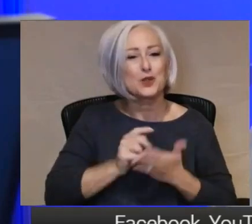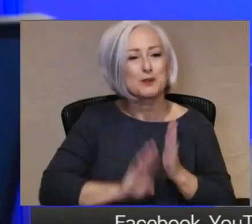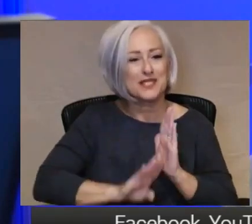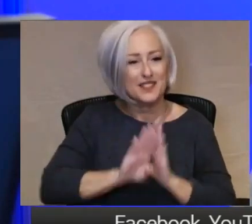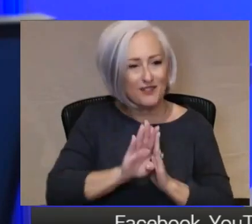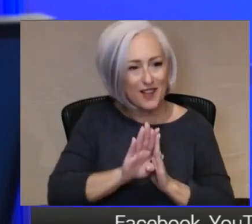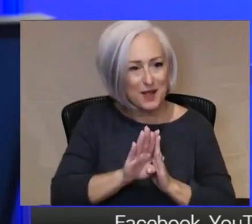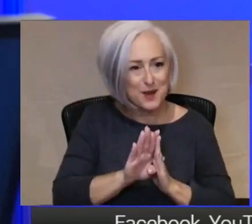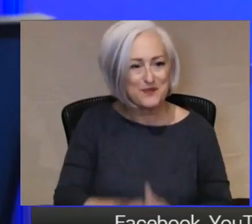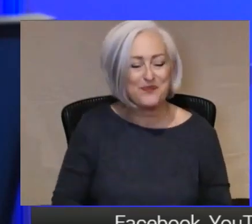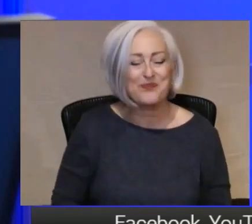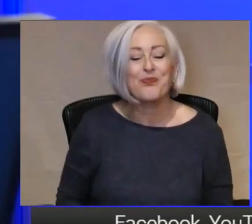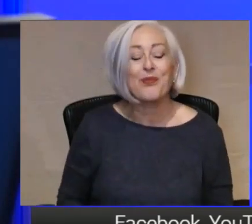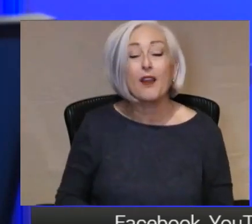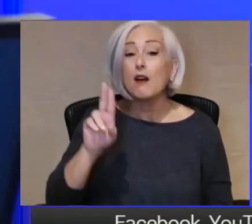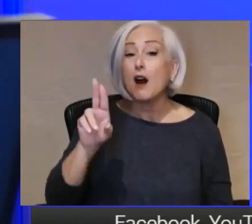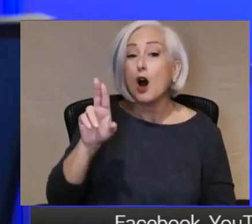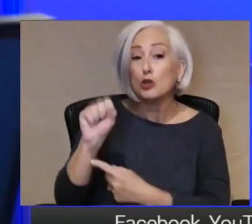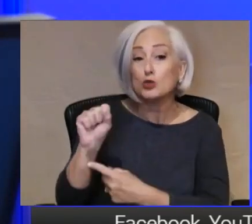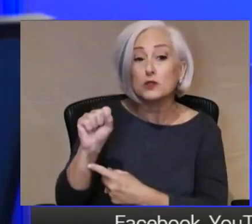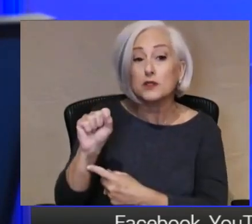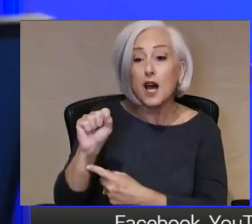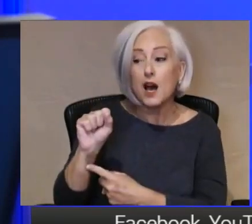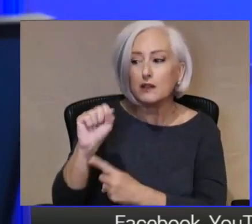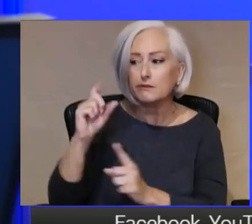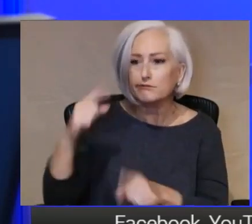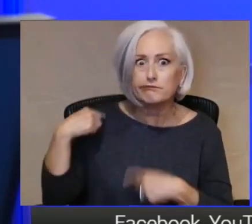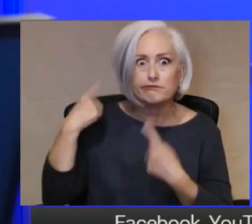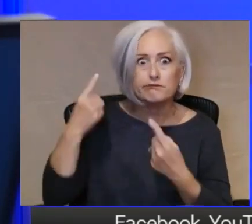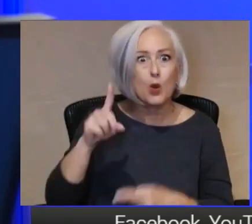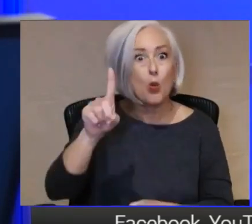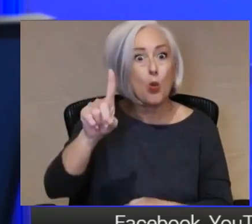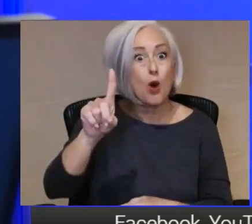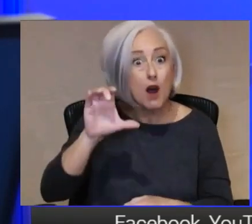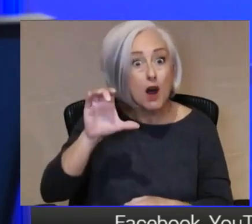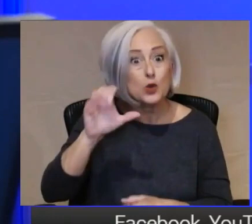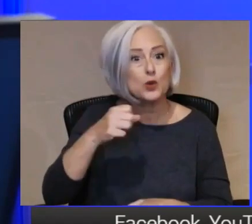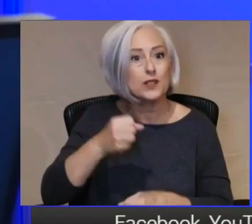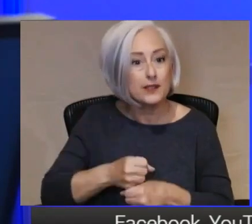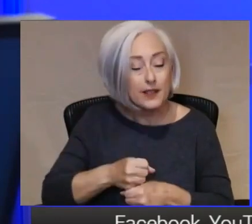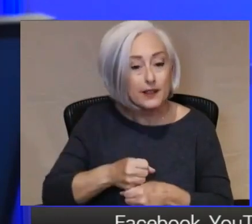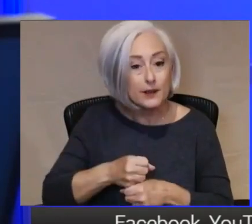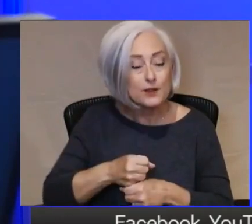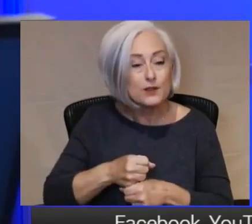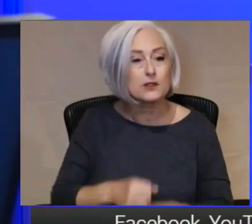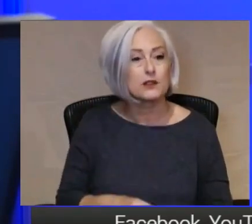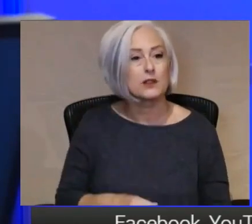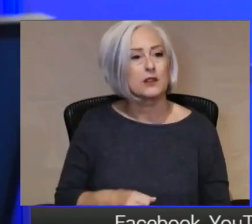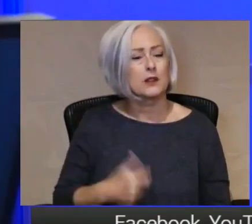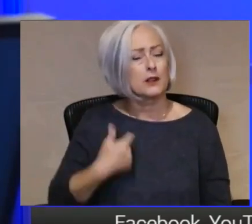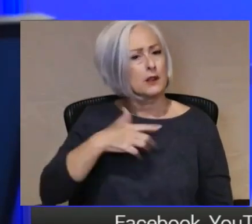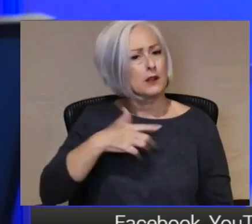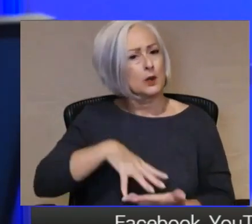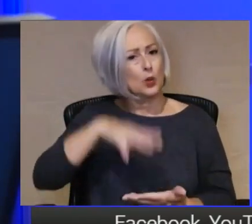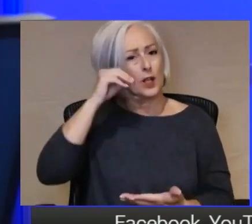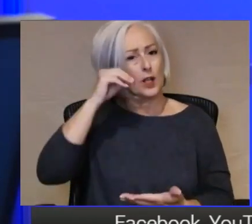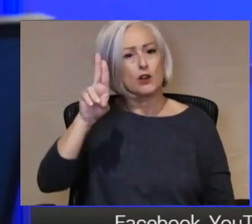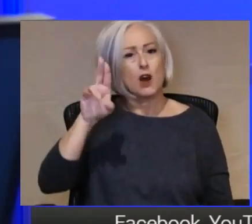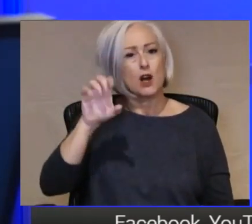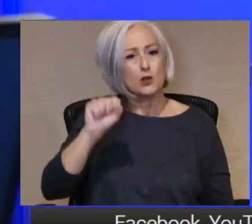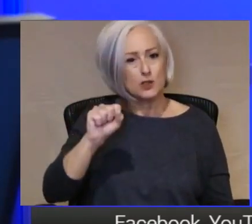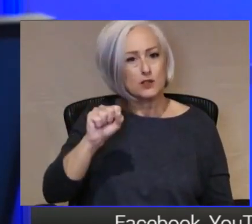remember, ultrasound has been around for over 100 years. We found out early that ultrasound waves cause